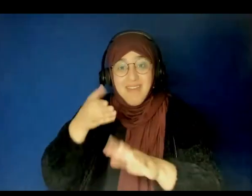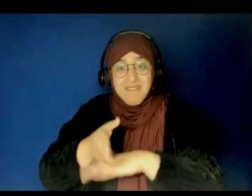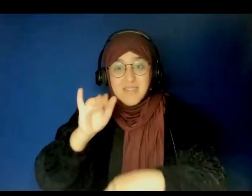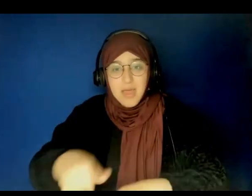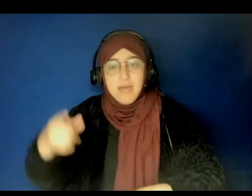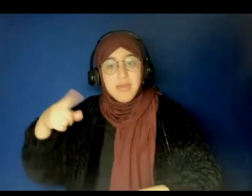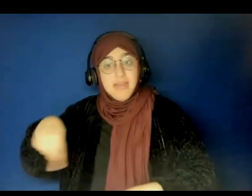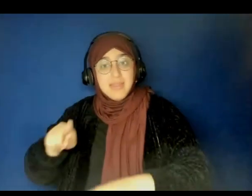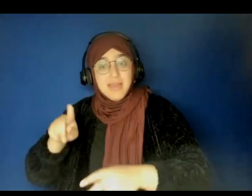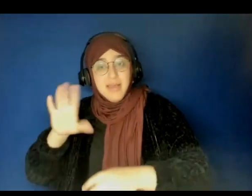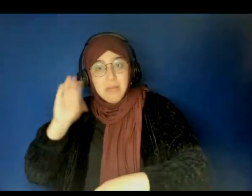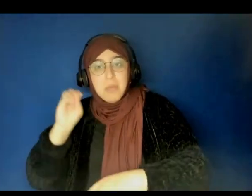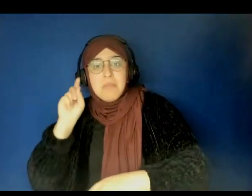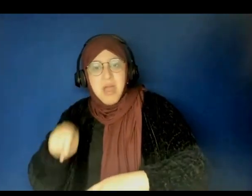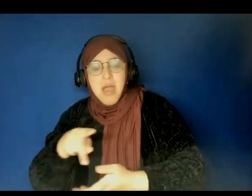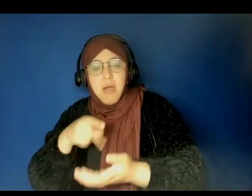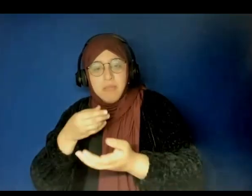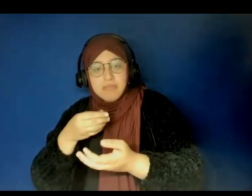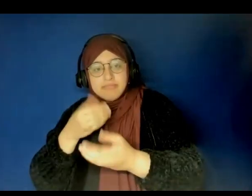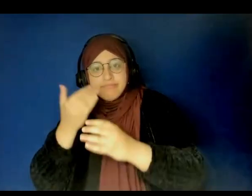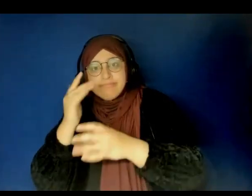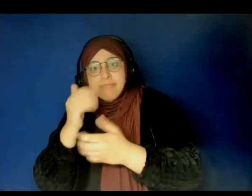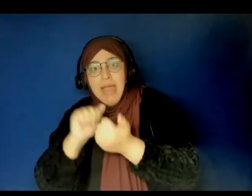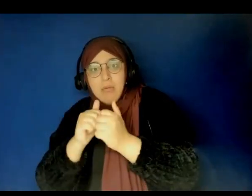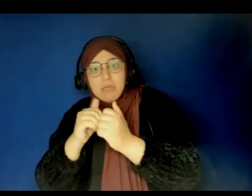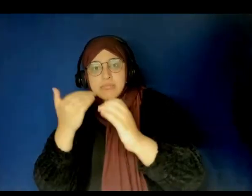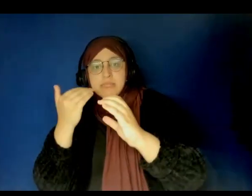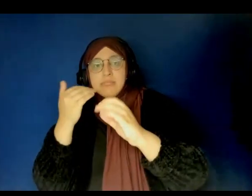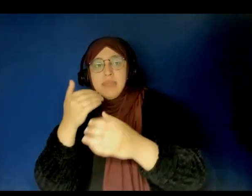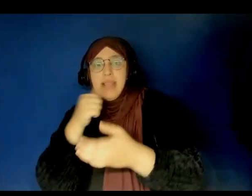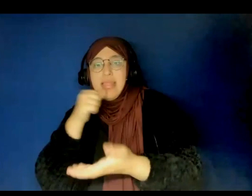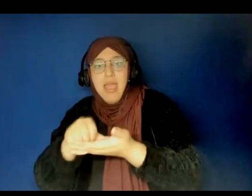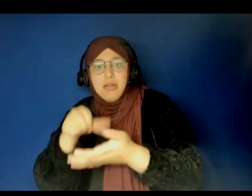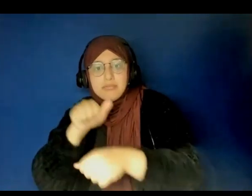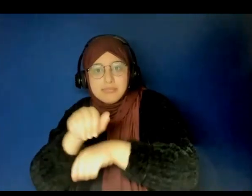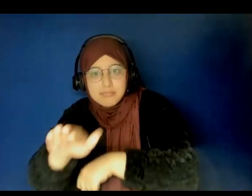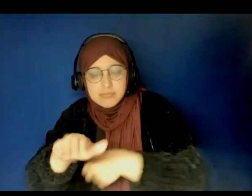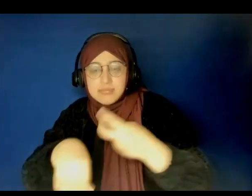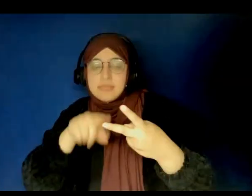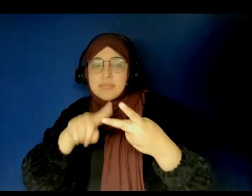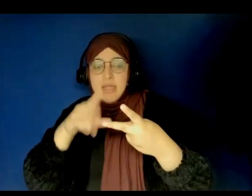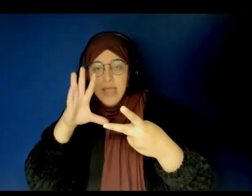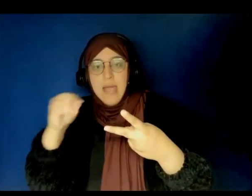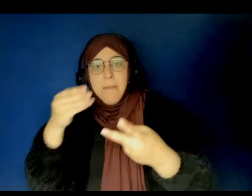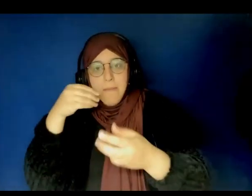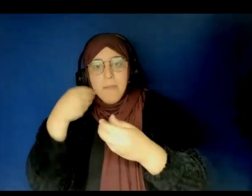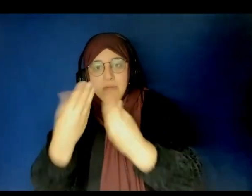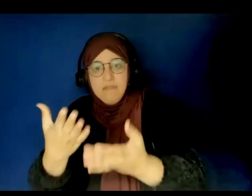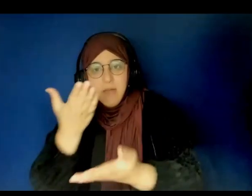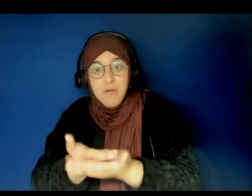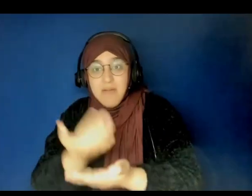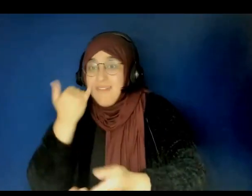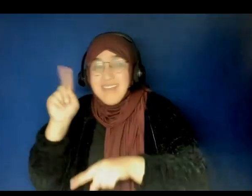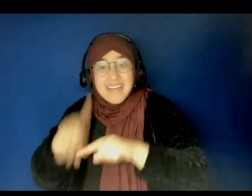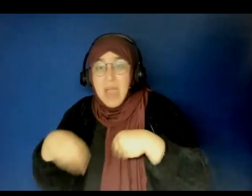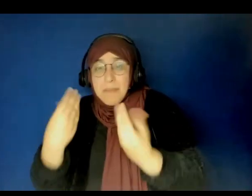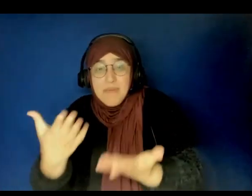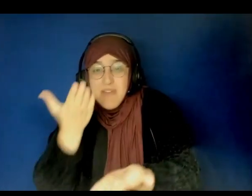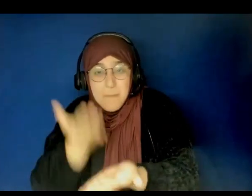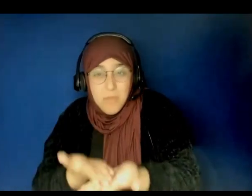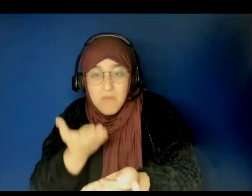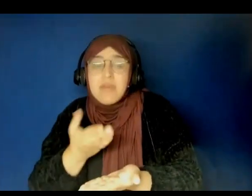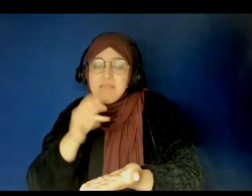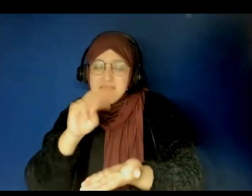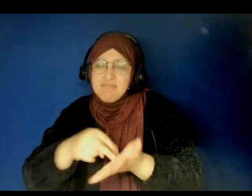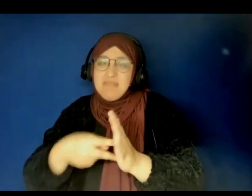and they have to provide proof. If they cannot, then that debt will be completely written off. And if they contact you